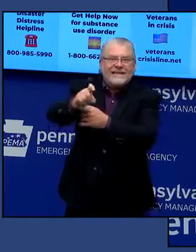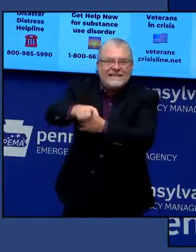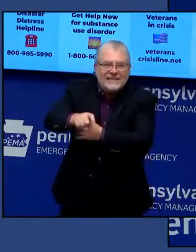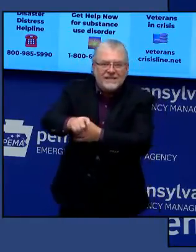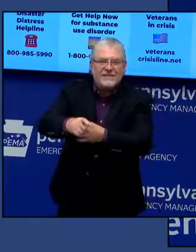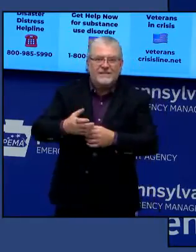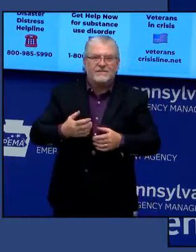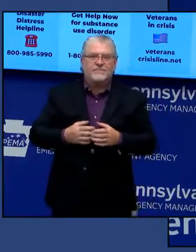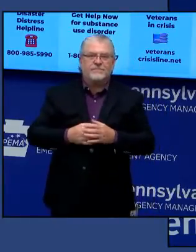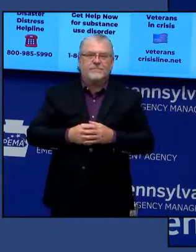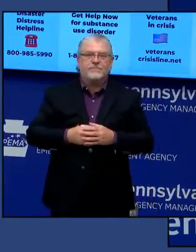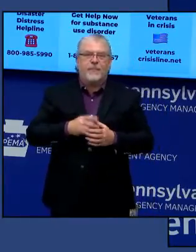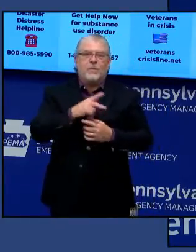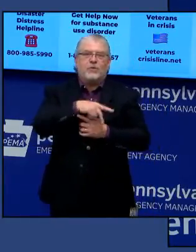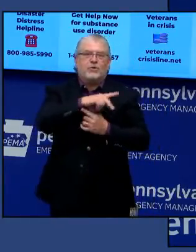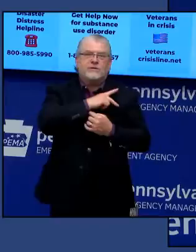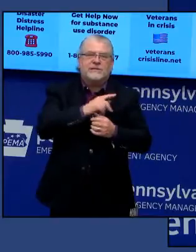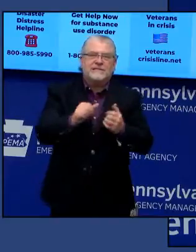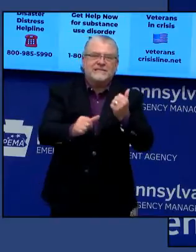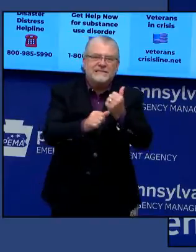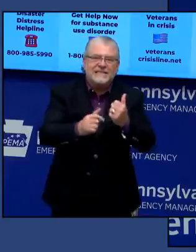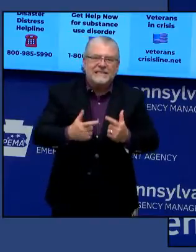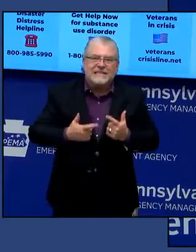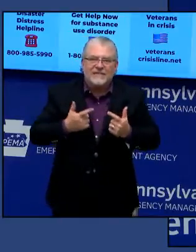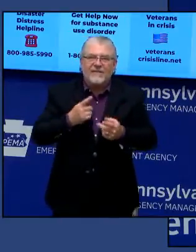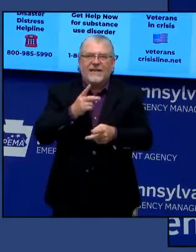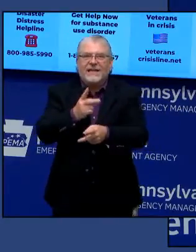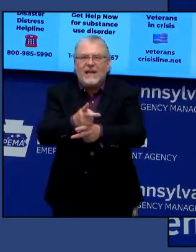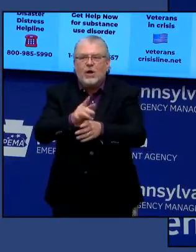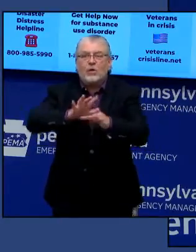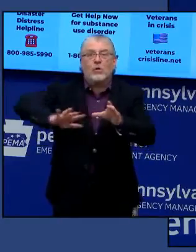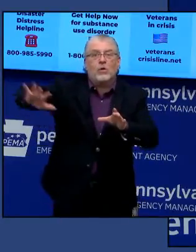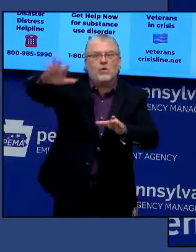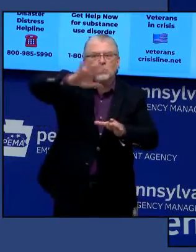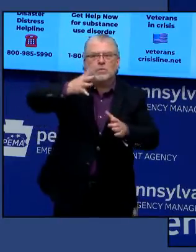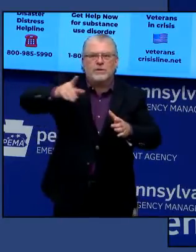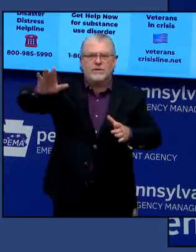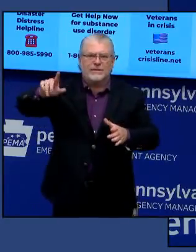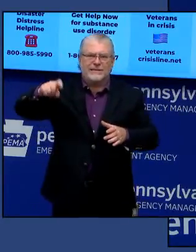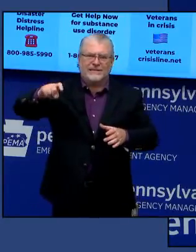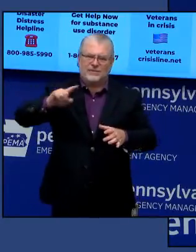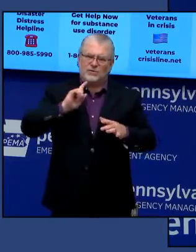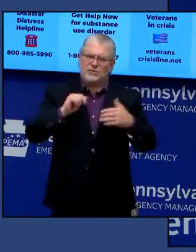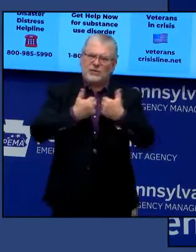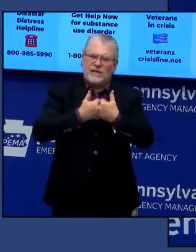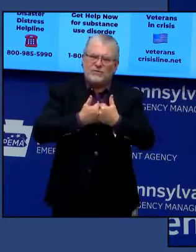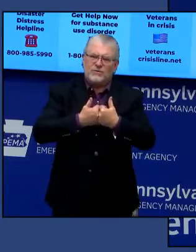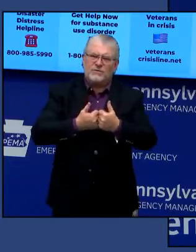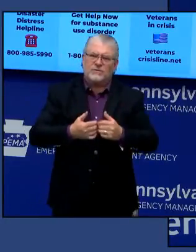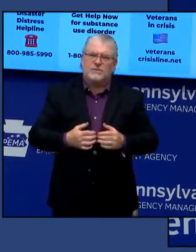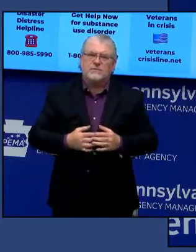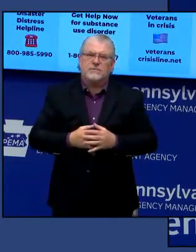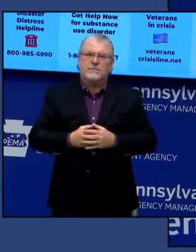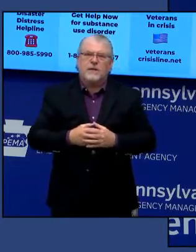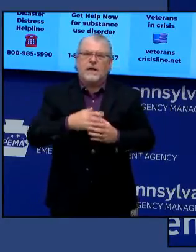and the nursing homes that are very challenged. We're trying to work with the companies in the food chain. We're